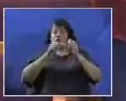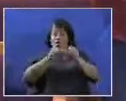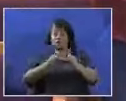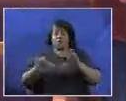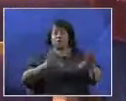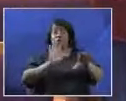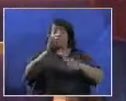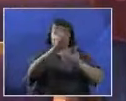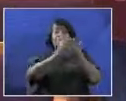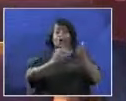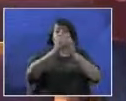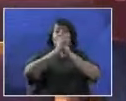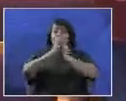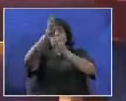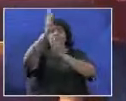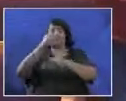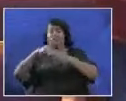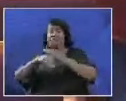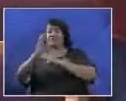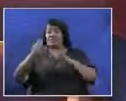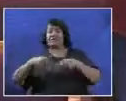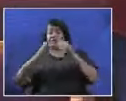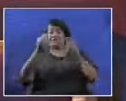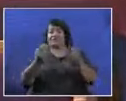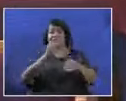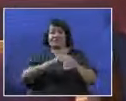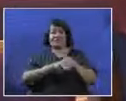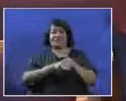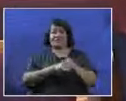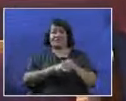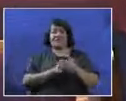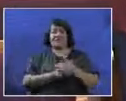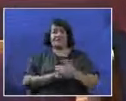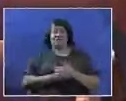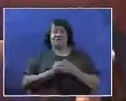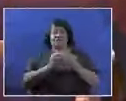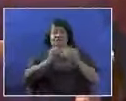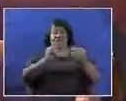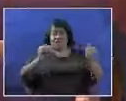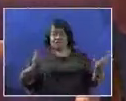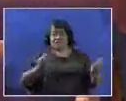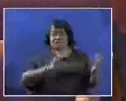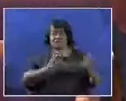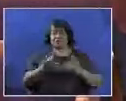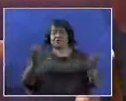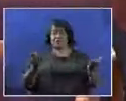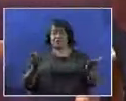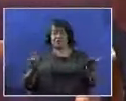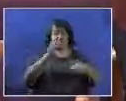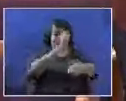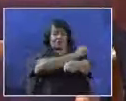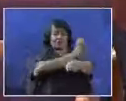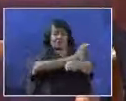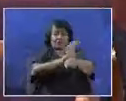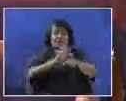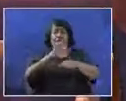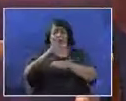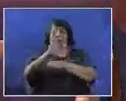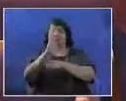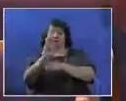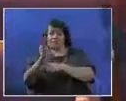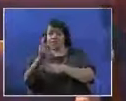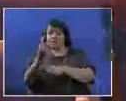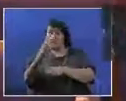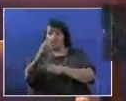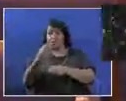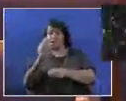get ready to worship God in giving. Tyler? Hey, there's several ways that you can give conveniently here at St. Stephen. I know you're on Facebook watching us